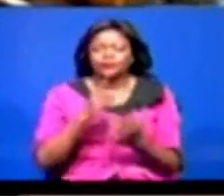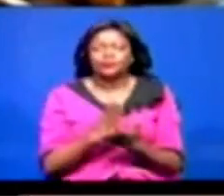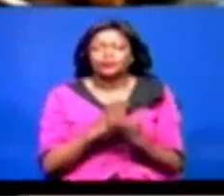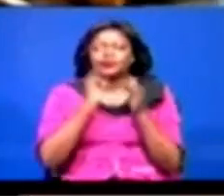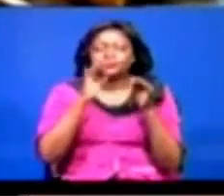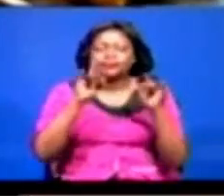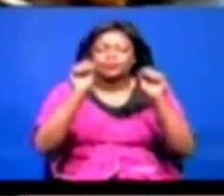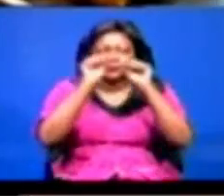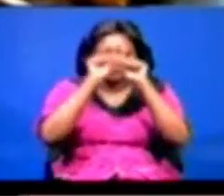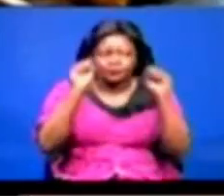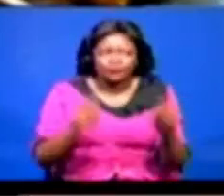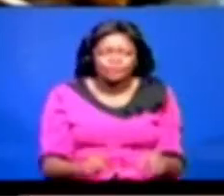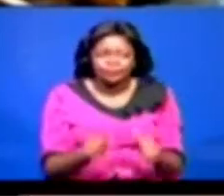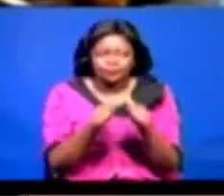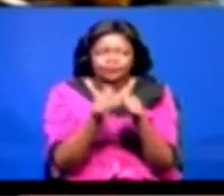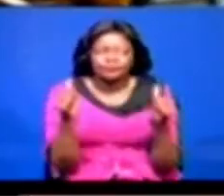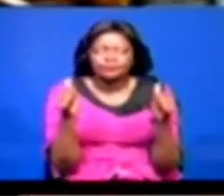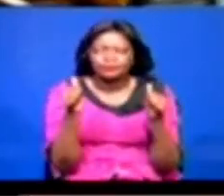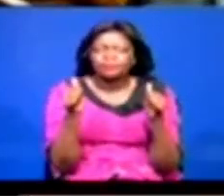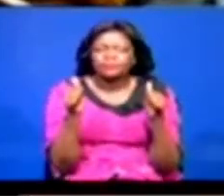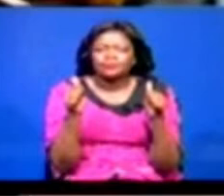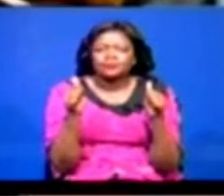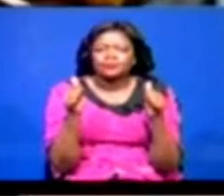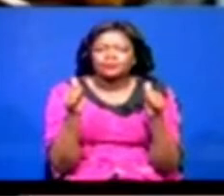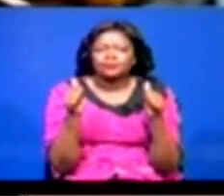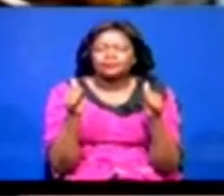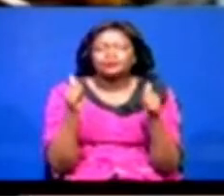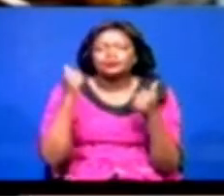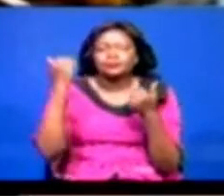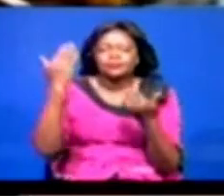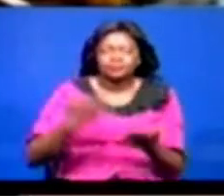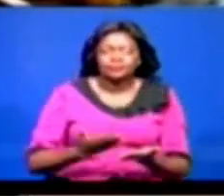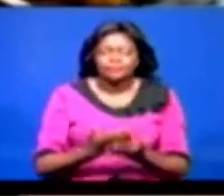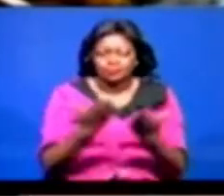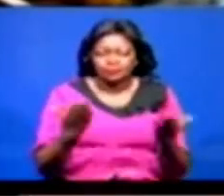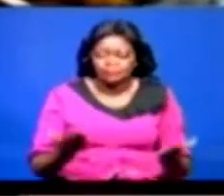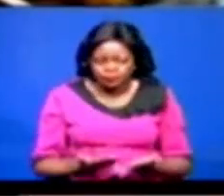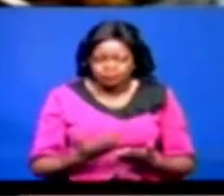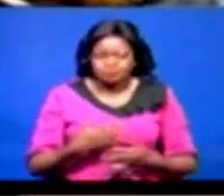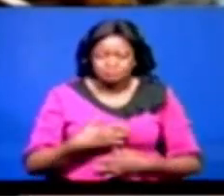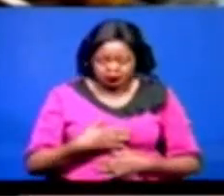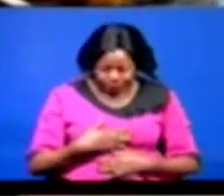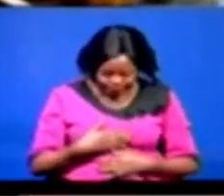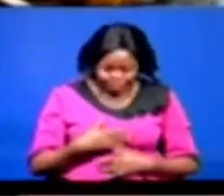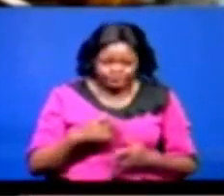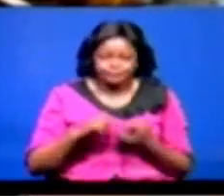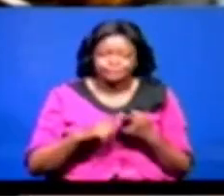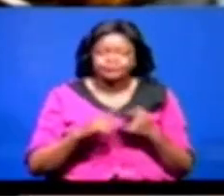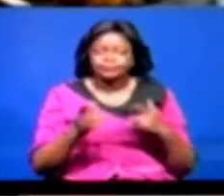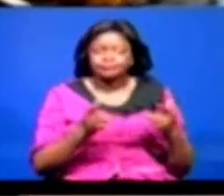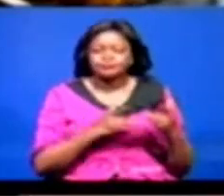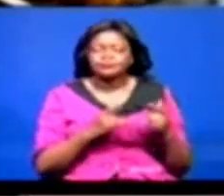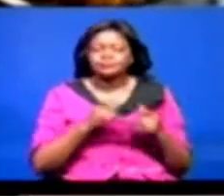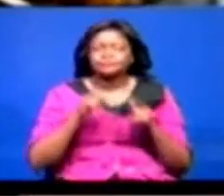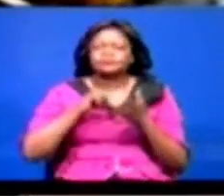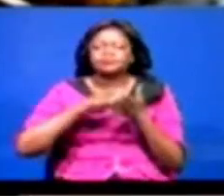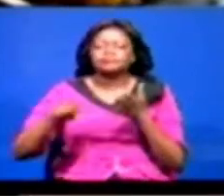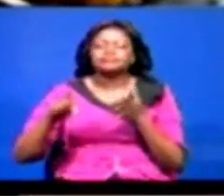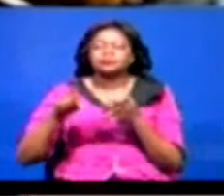is secure, I invite you, my ladies and my lords, to look at paragraphs 51 to